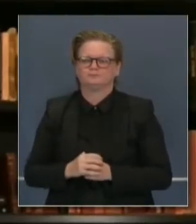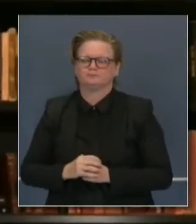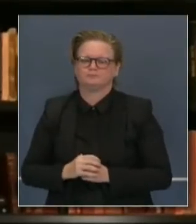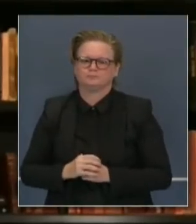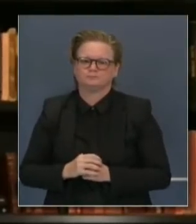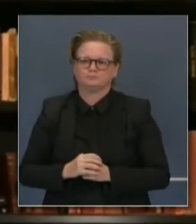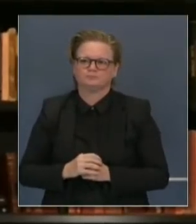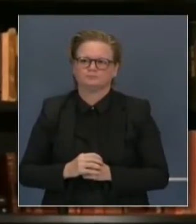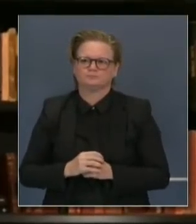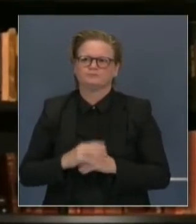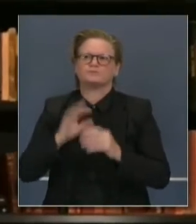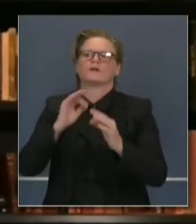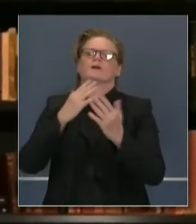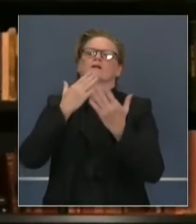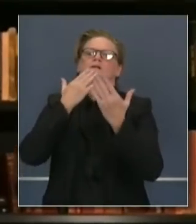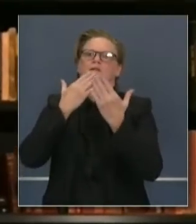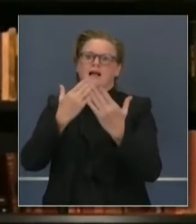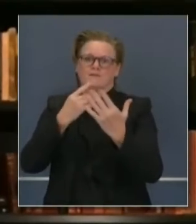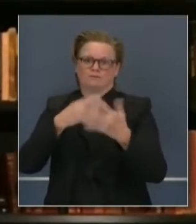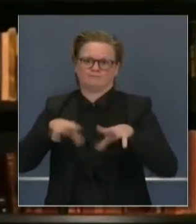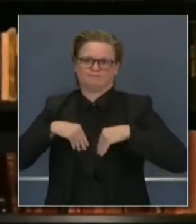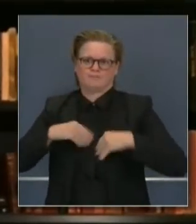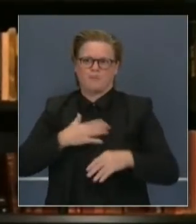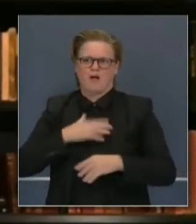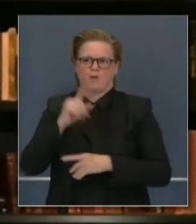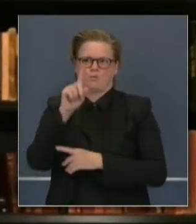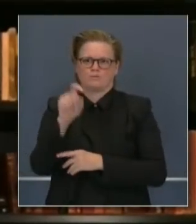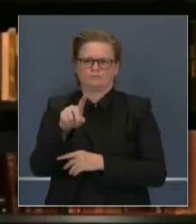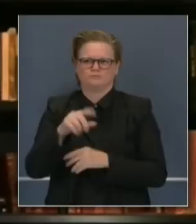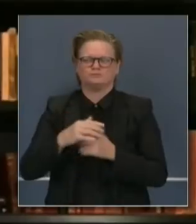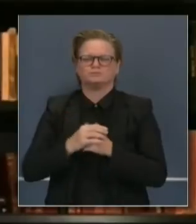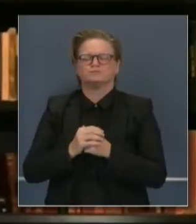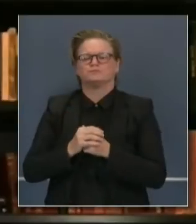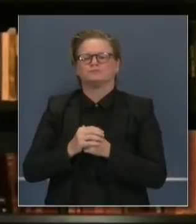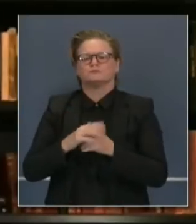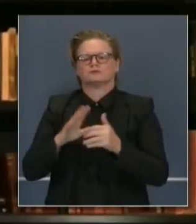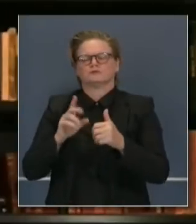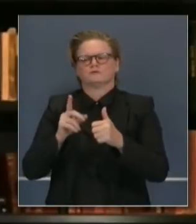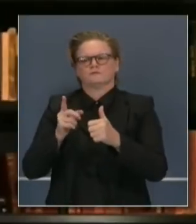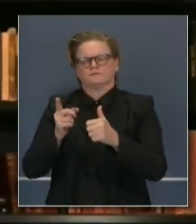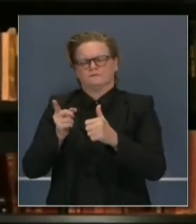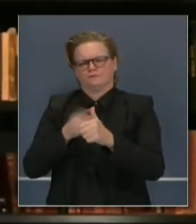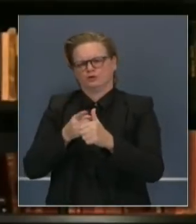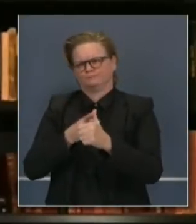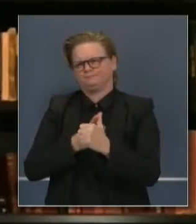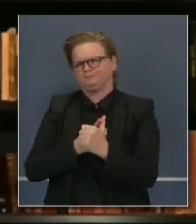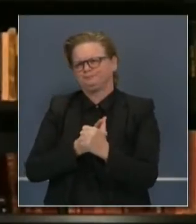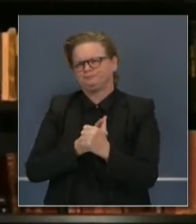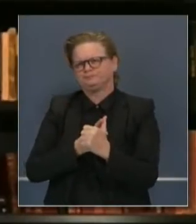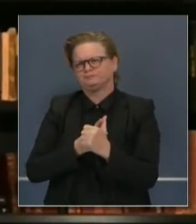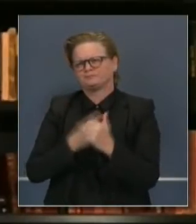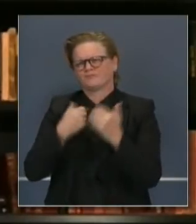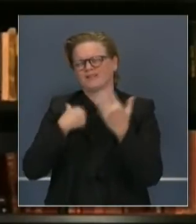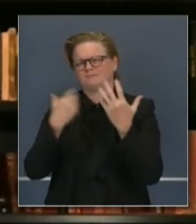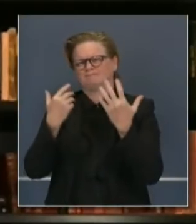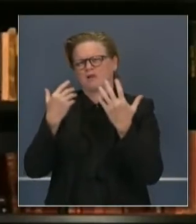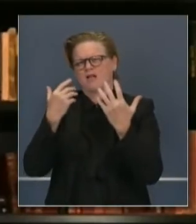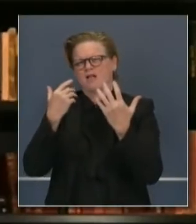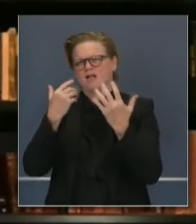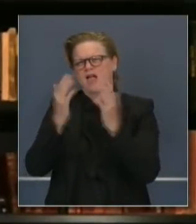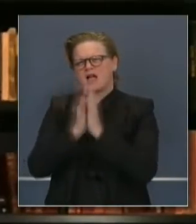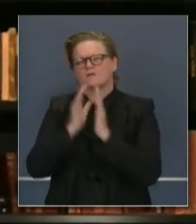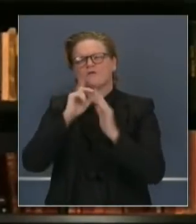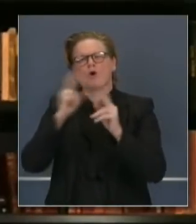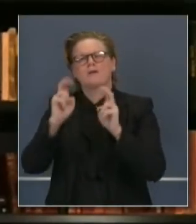Great. Thanks for taking questions. First, I have a question about clarity in a release that was sent from your office. It